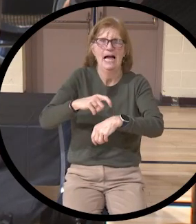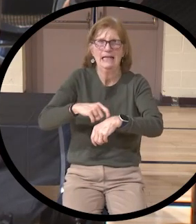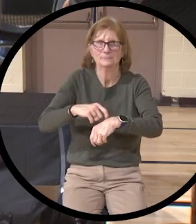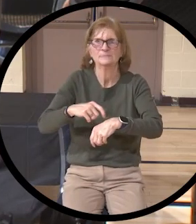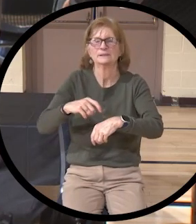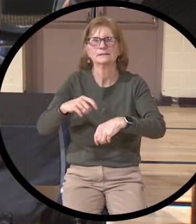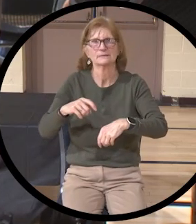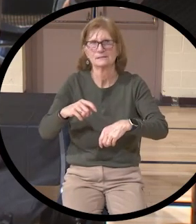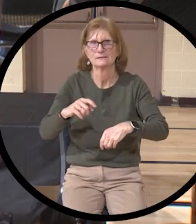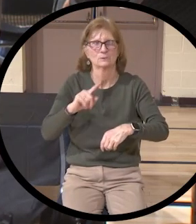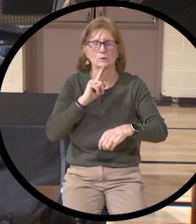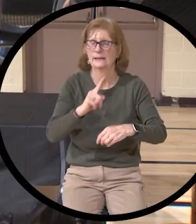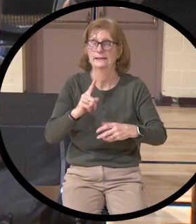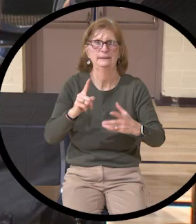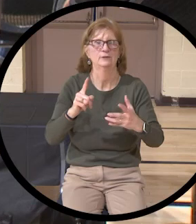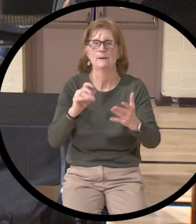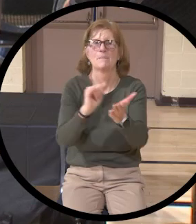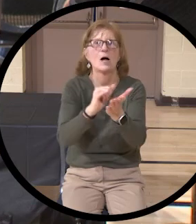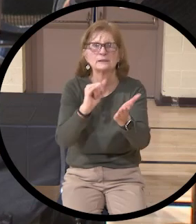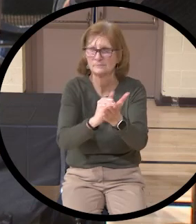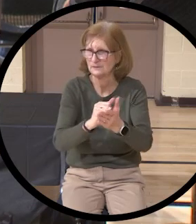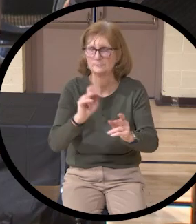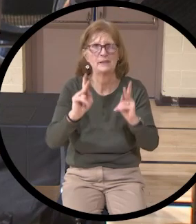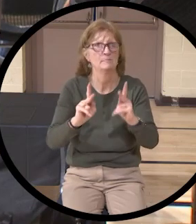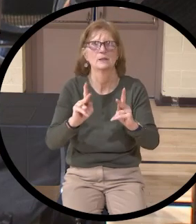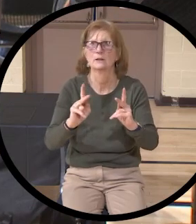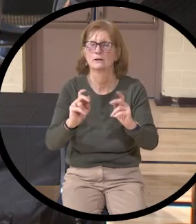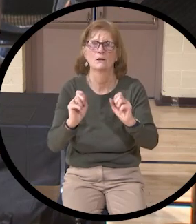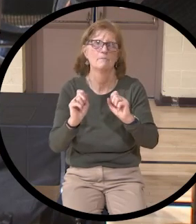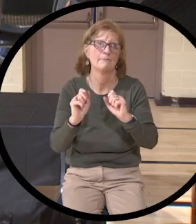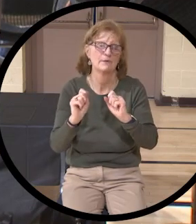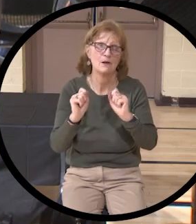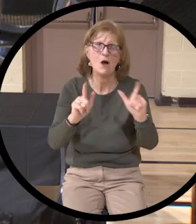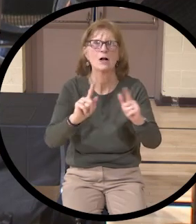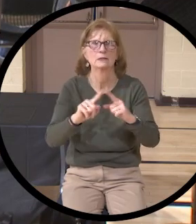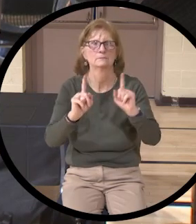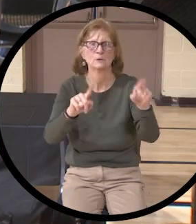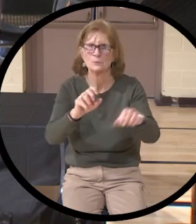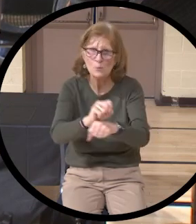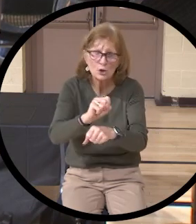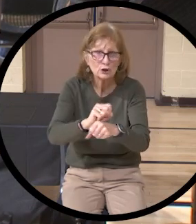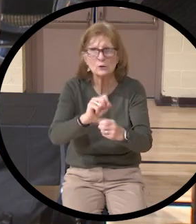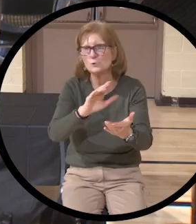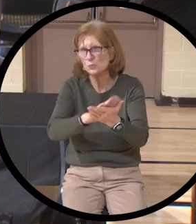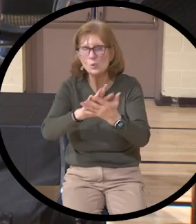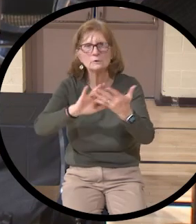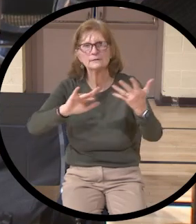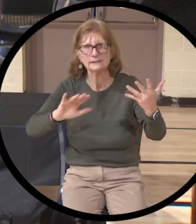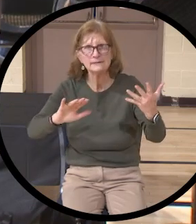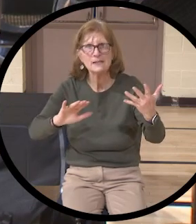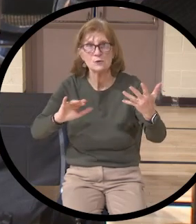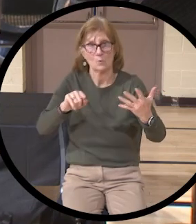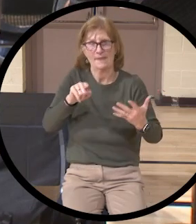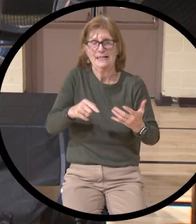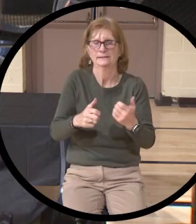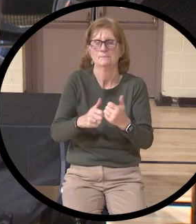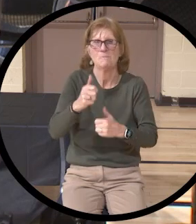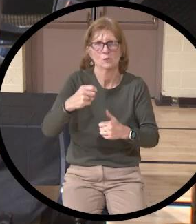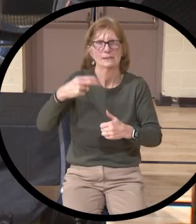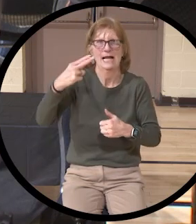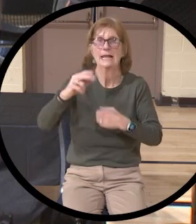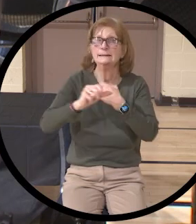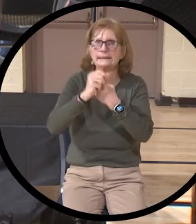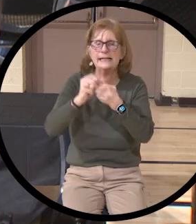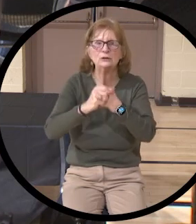thinking when like you have people like the worst side of the street when people are like halfway parked on the sidewalk. And I'm just wondering, like, if there's any exploration around